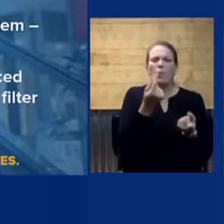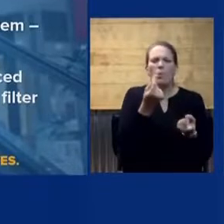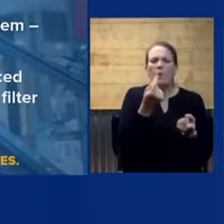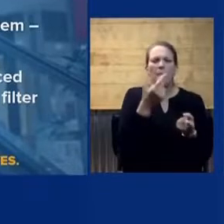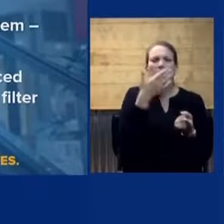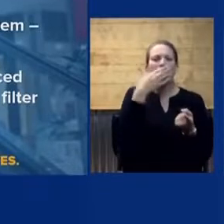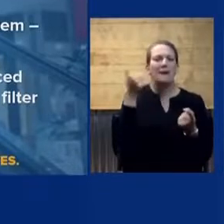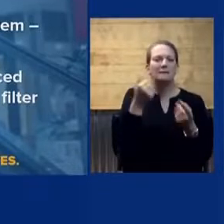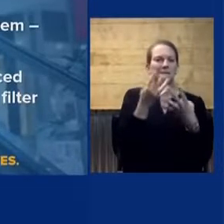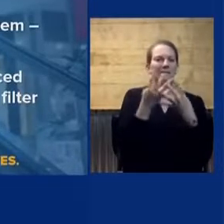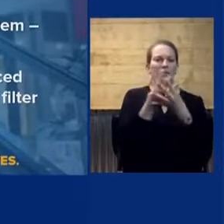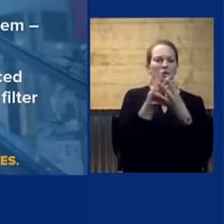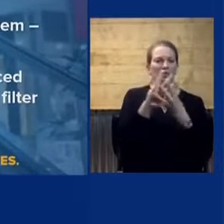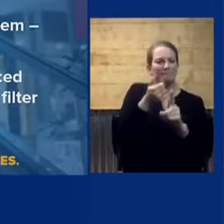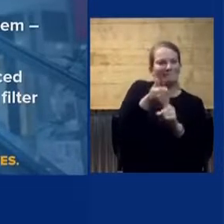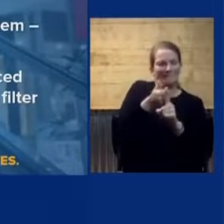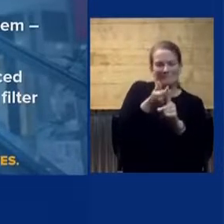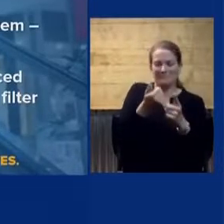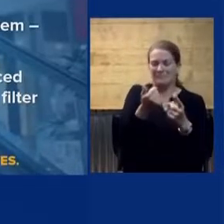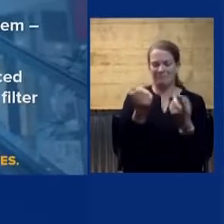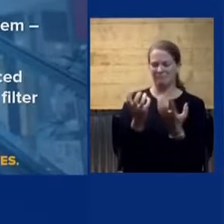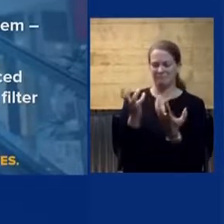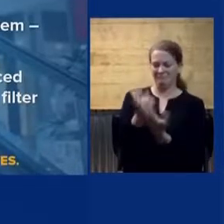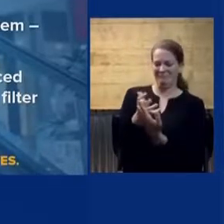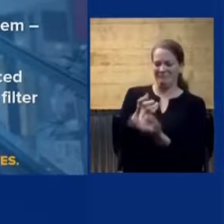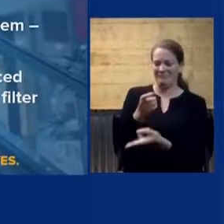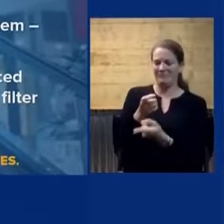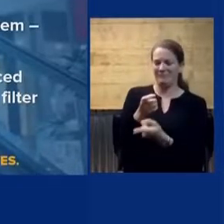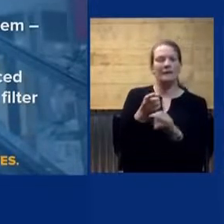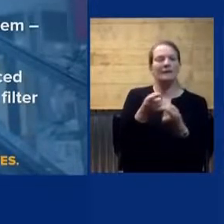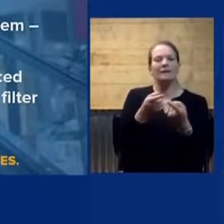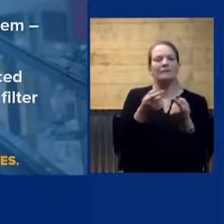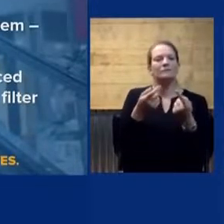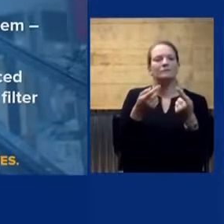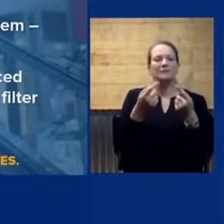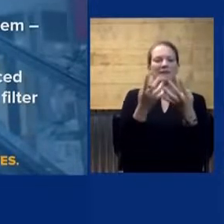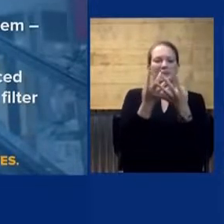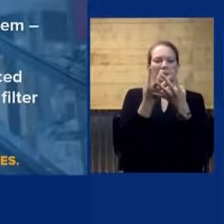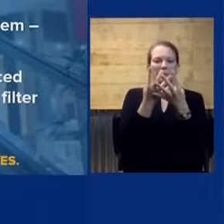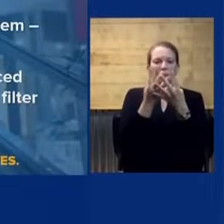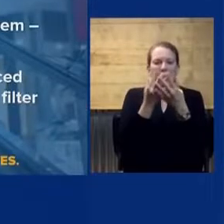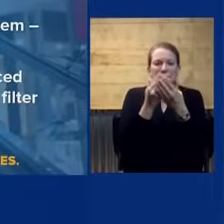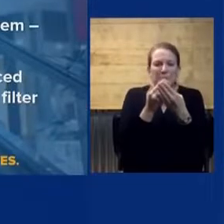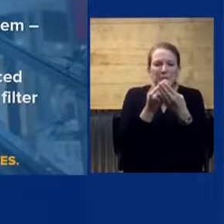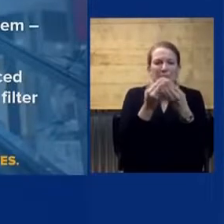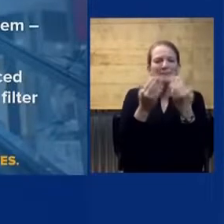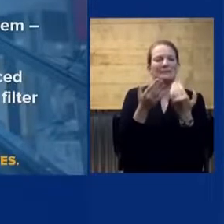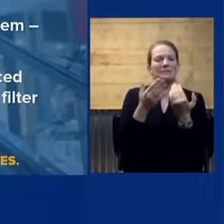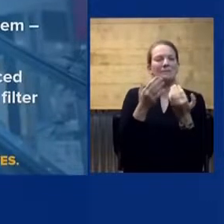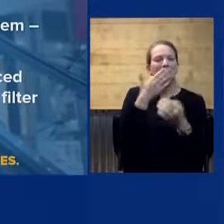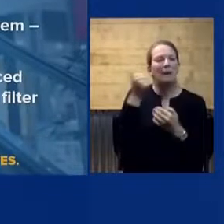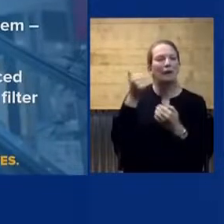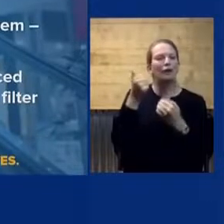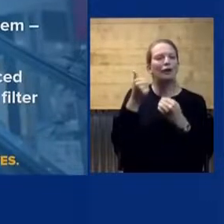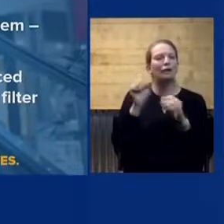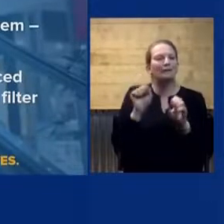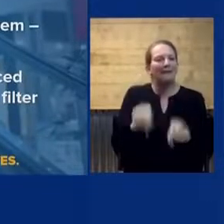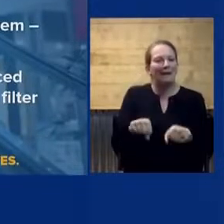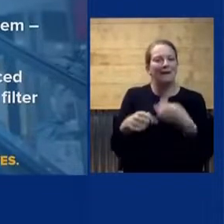MERV 13. It goes to the density of the filter and what it can actually filter out.